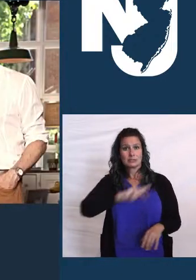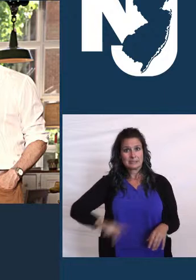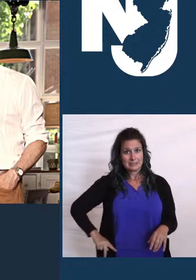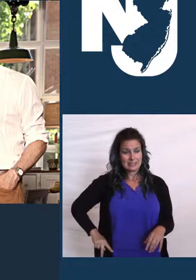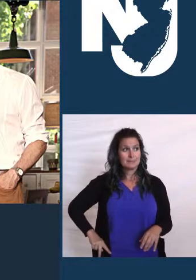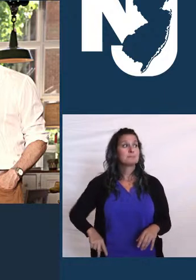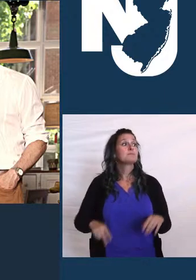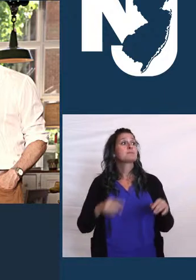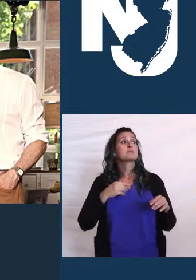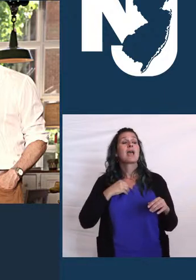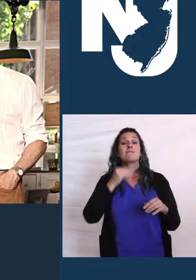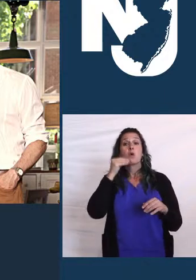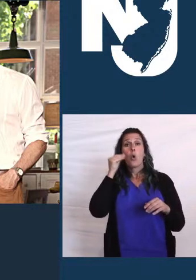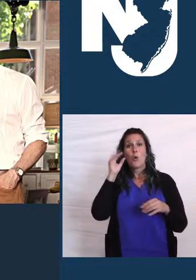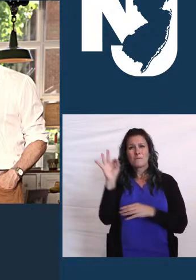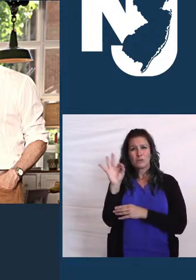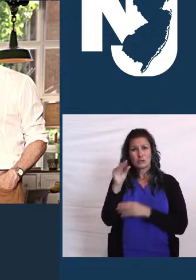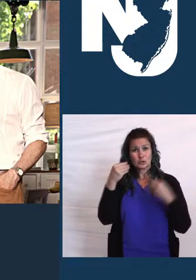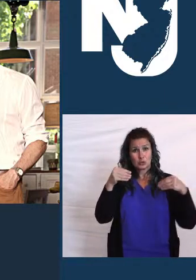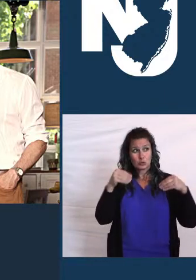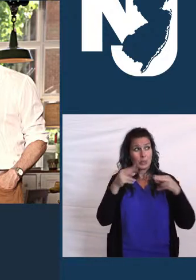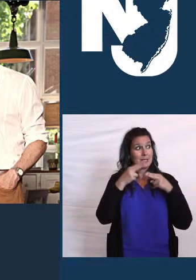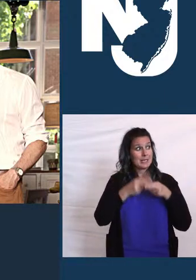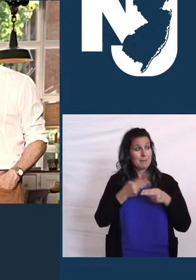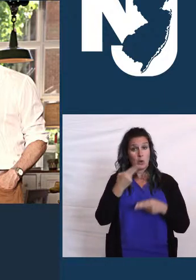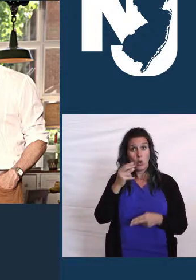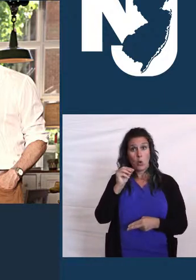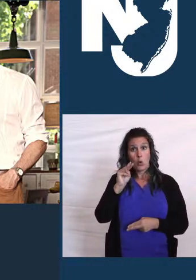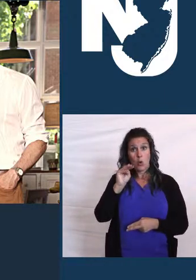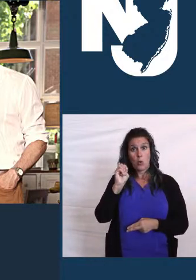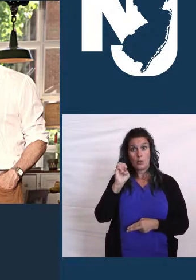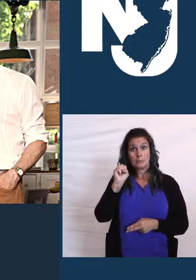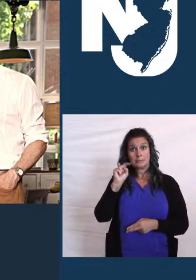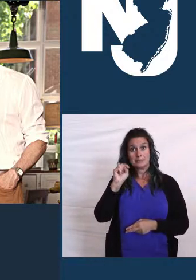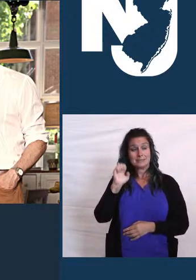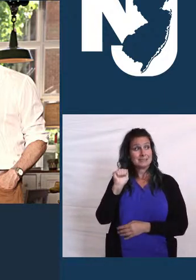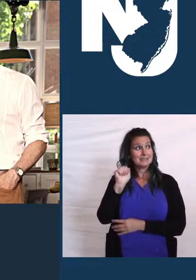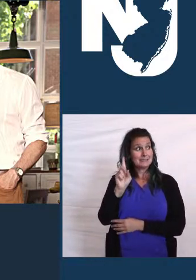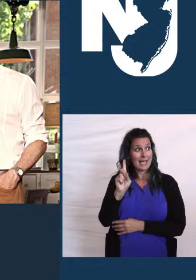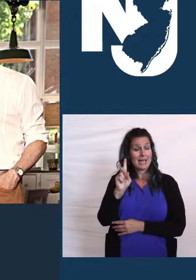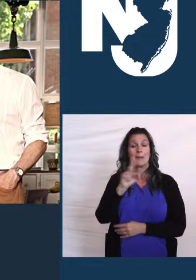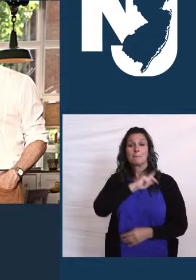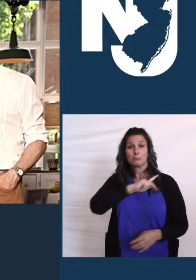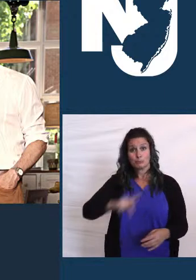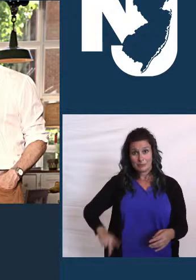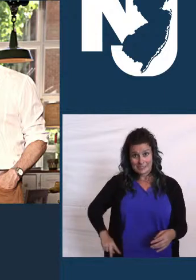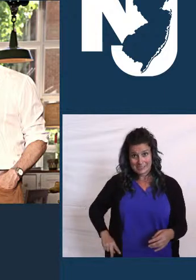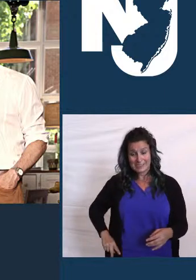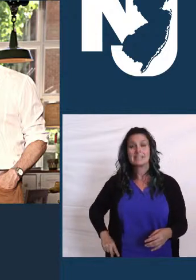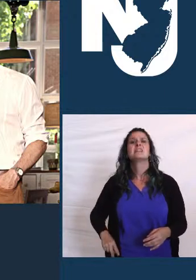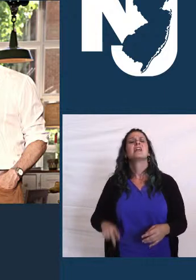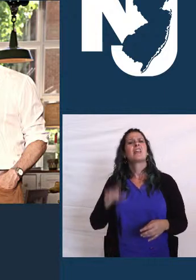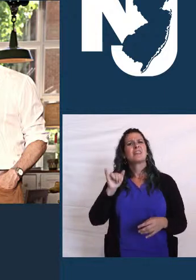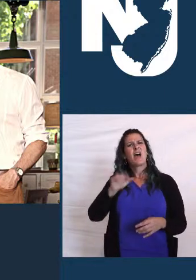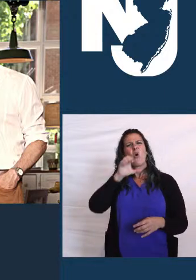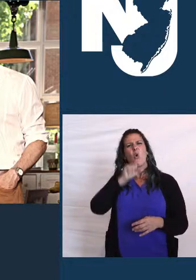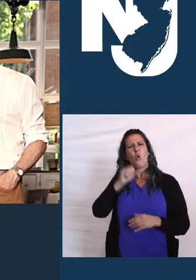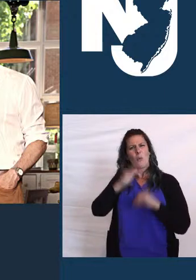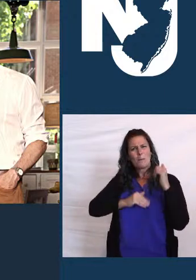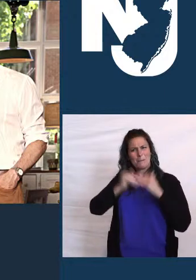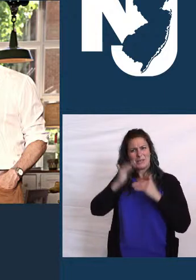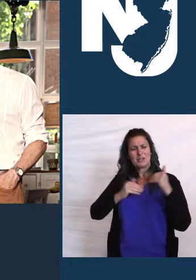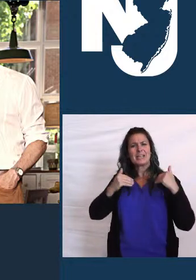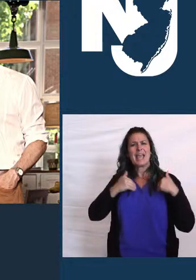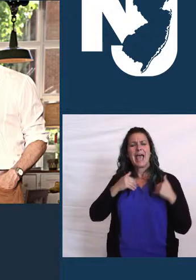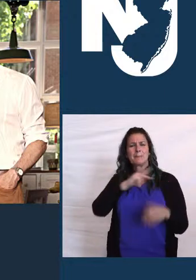home furnishing store Homestead Princeton on Witherspoon Street in a repurposed building that once housed the Princeton